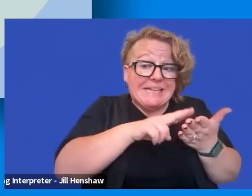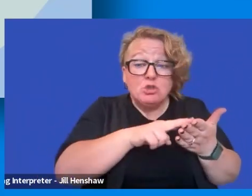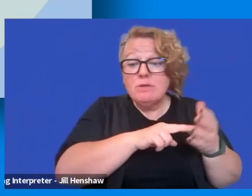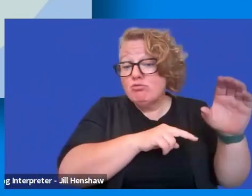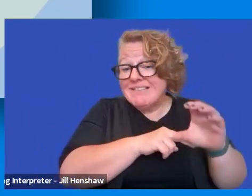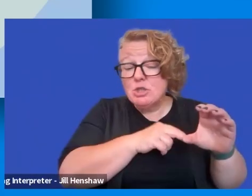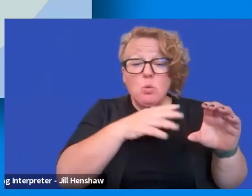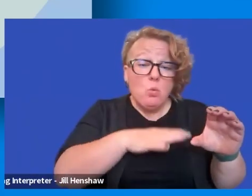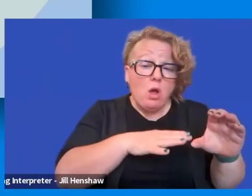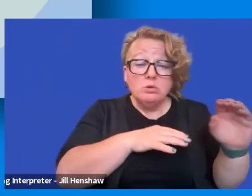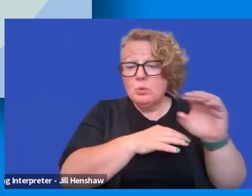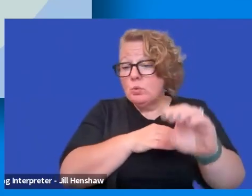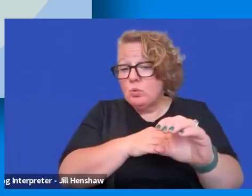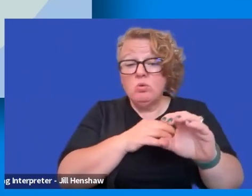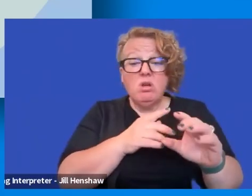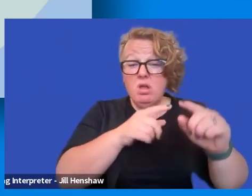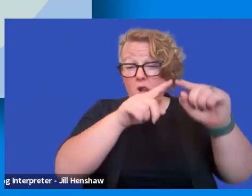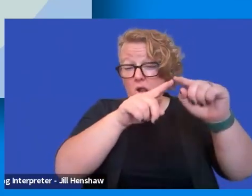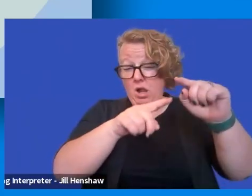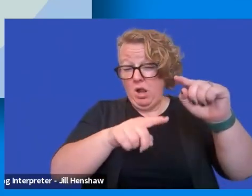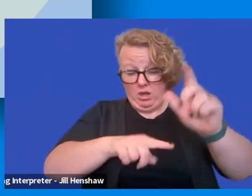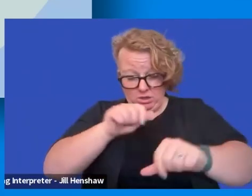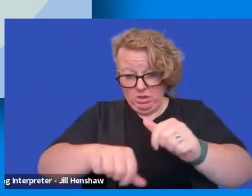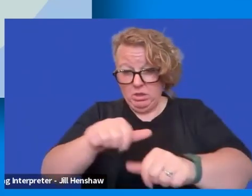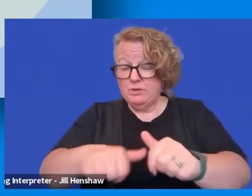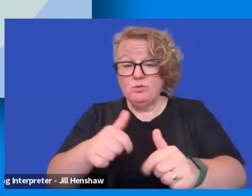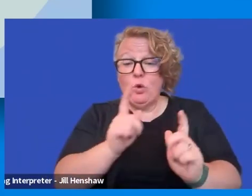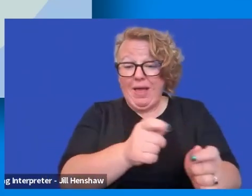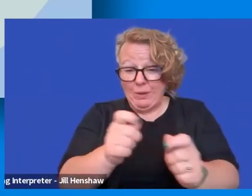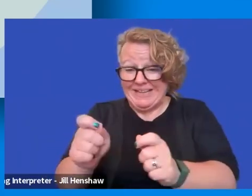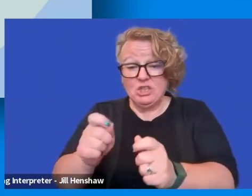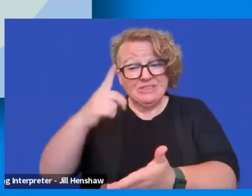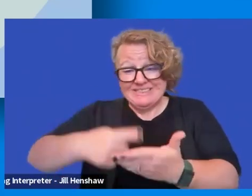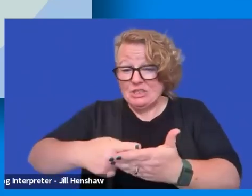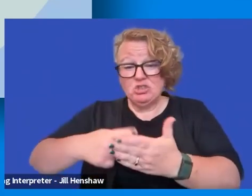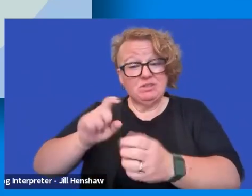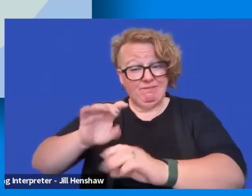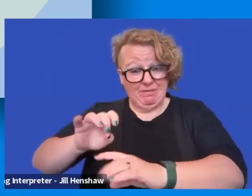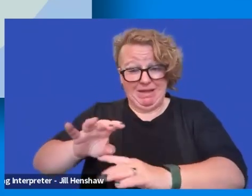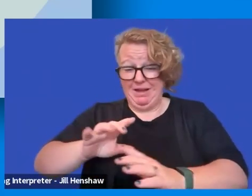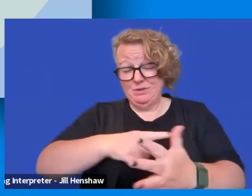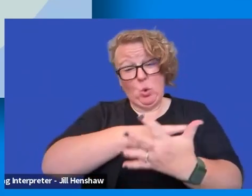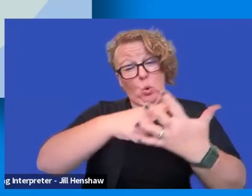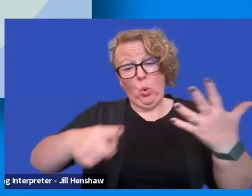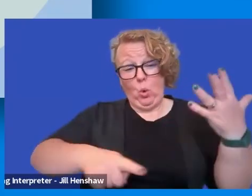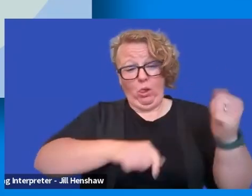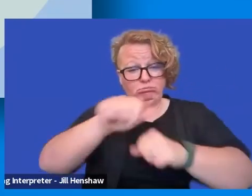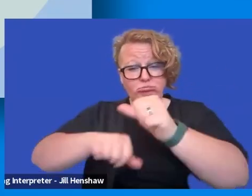fund through to the allocation decisions and then the feedback process. So I hope that answers your question,